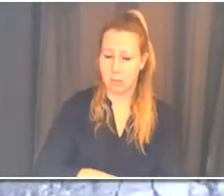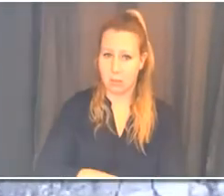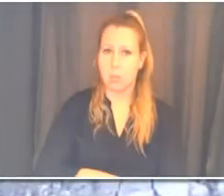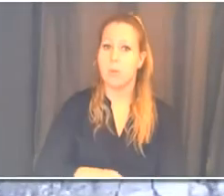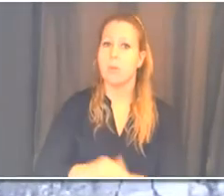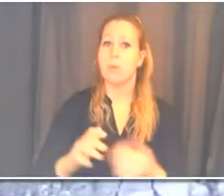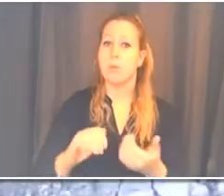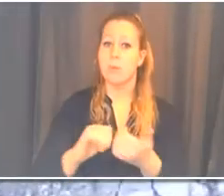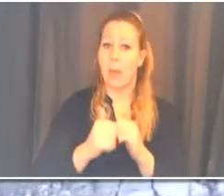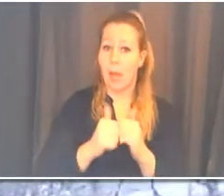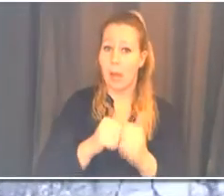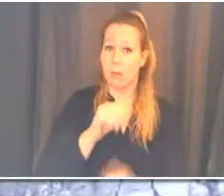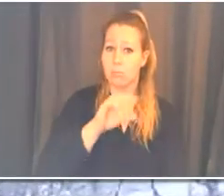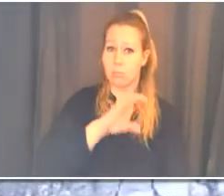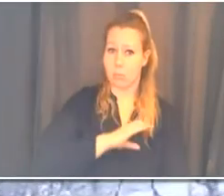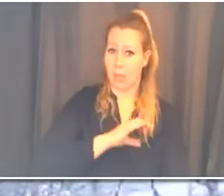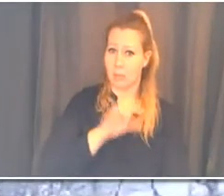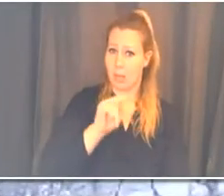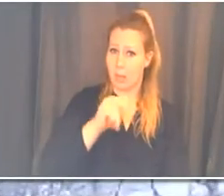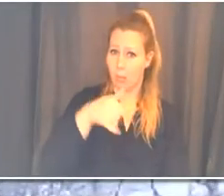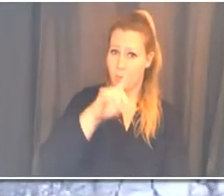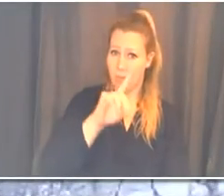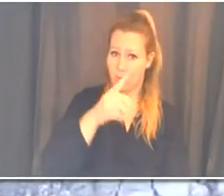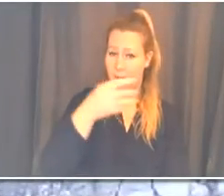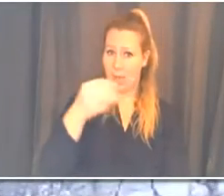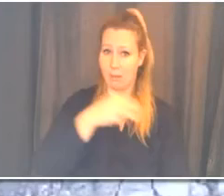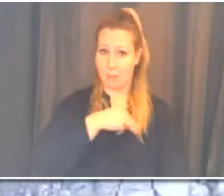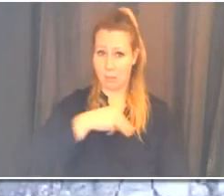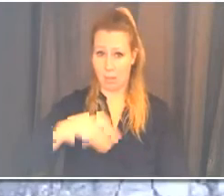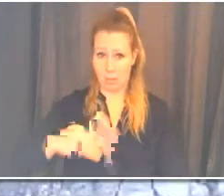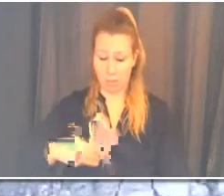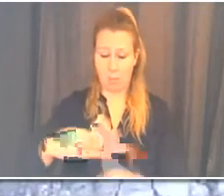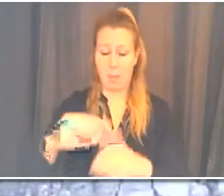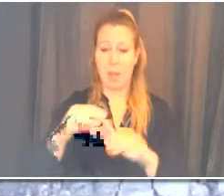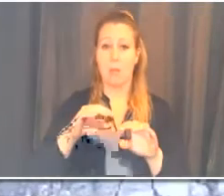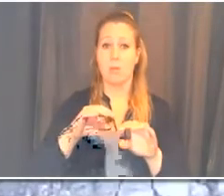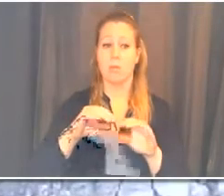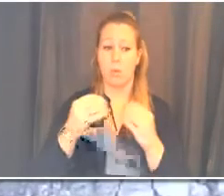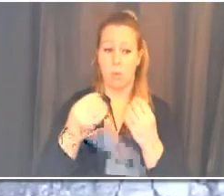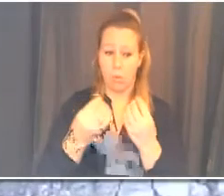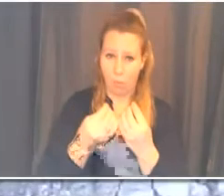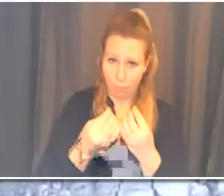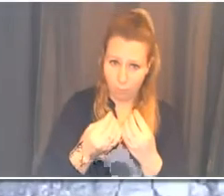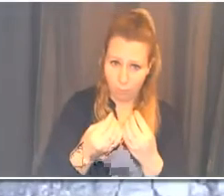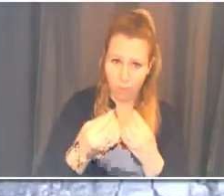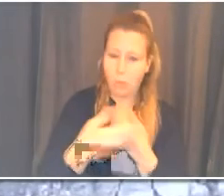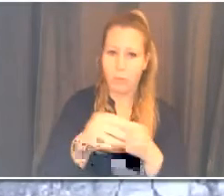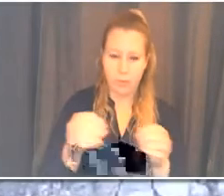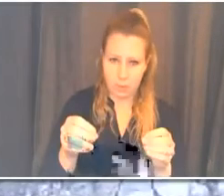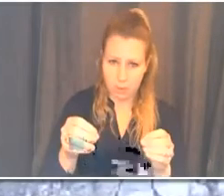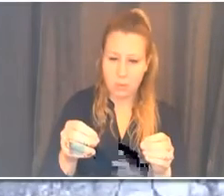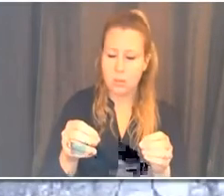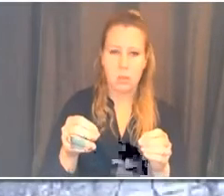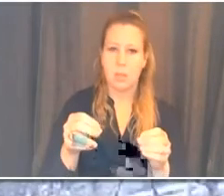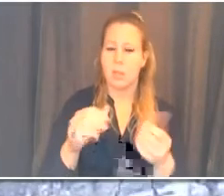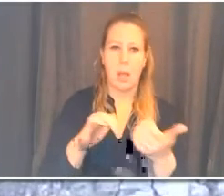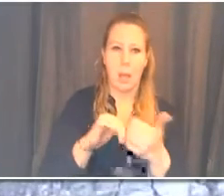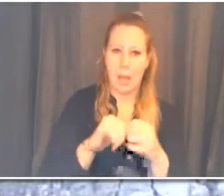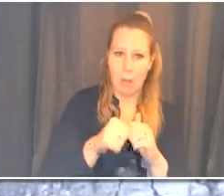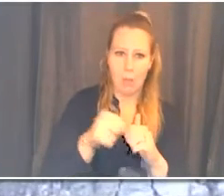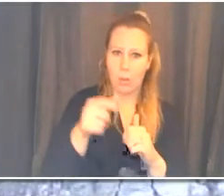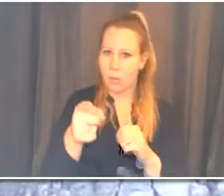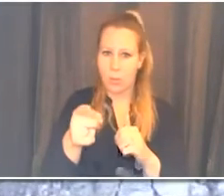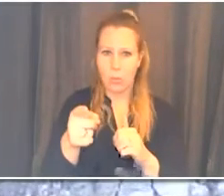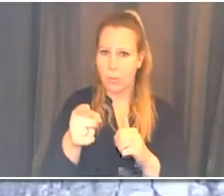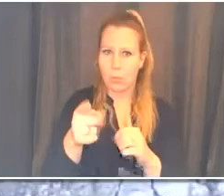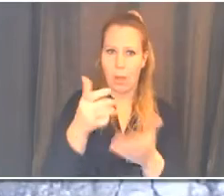relationships with providers because we have a robust uh community of providers who serve immigrant communities